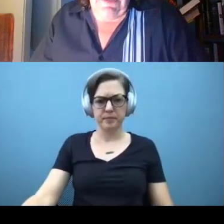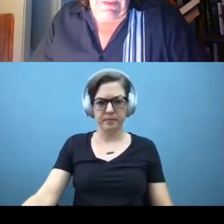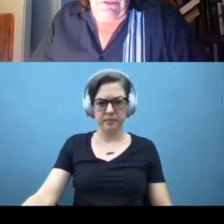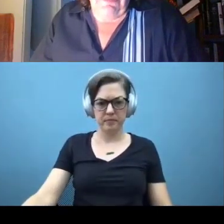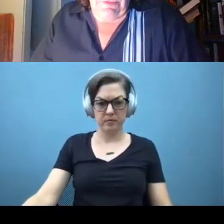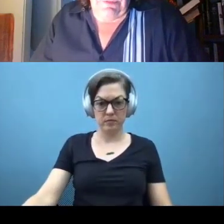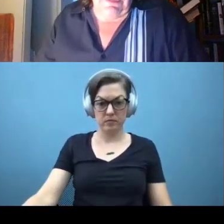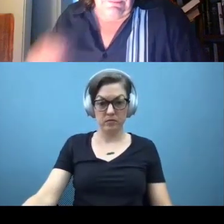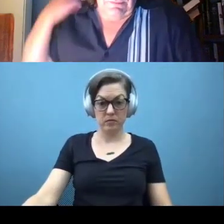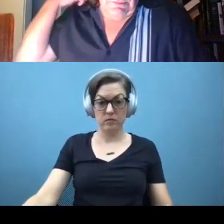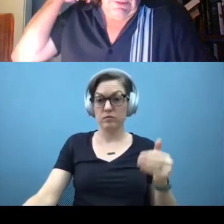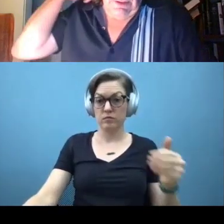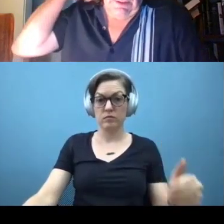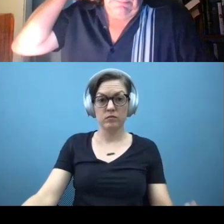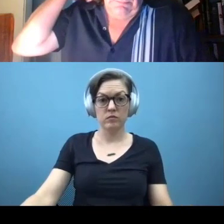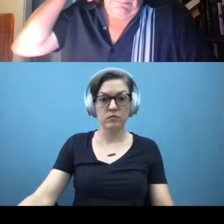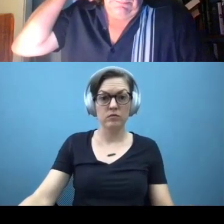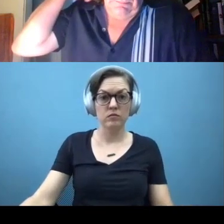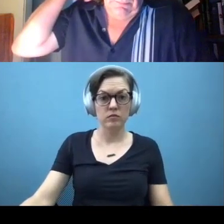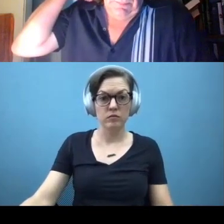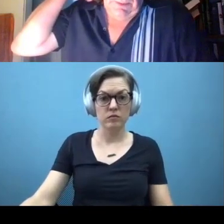Please continue.